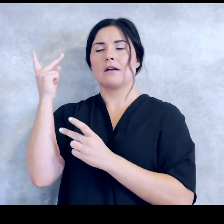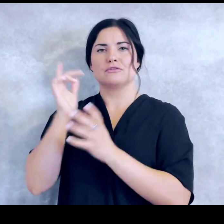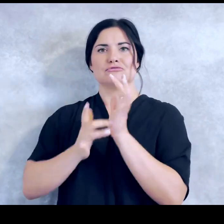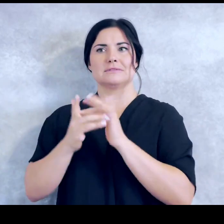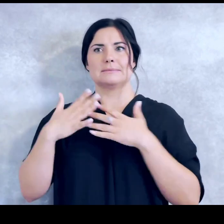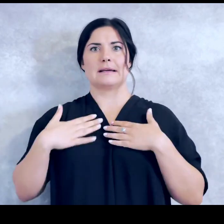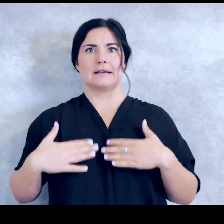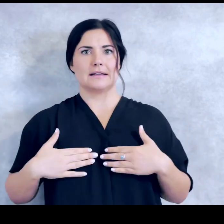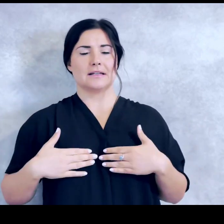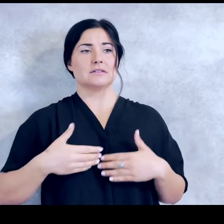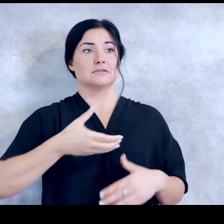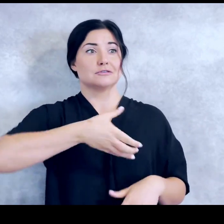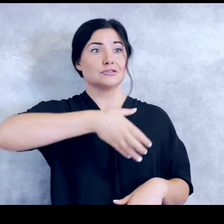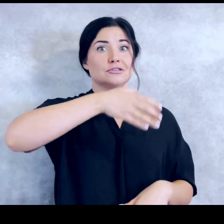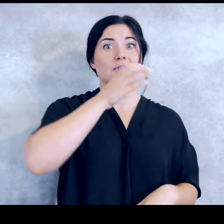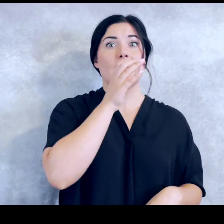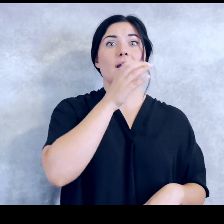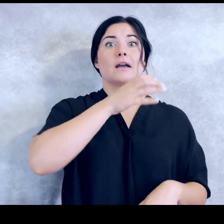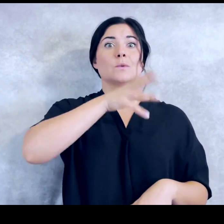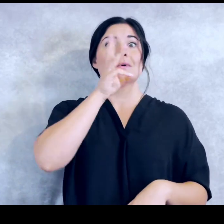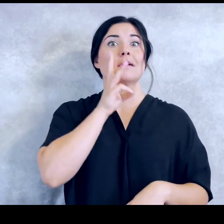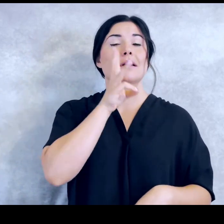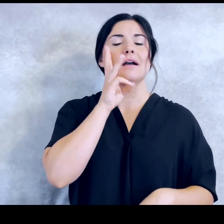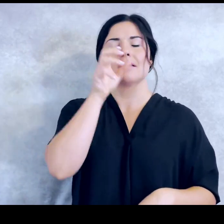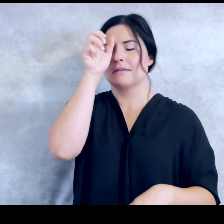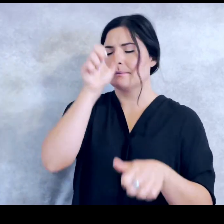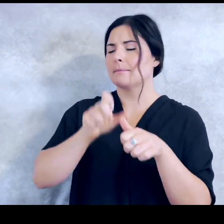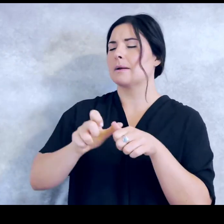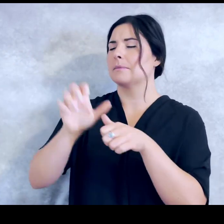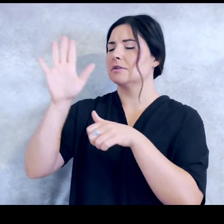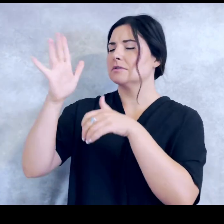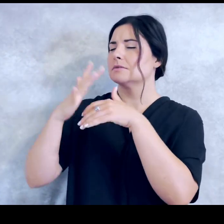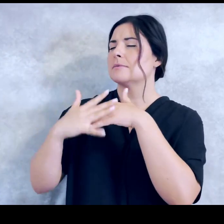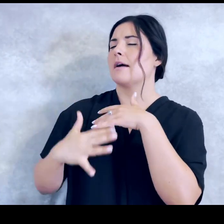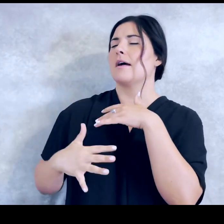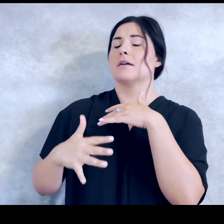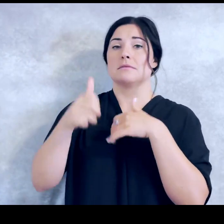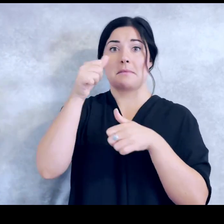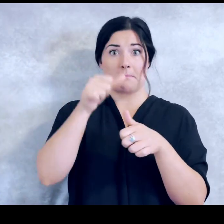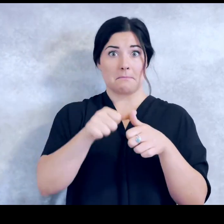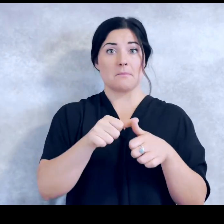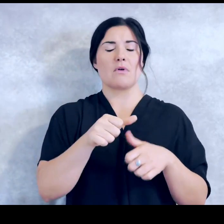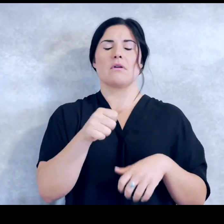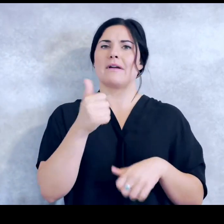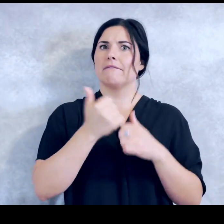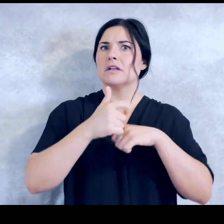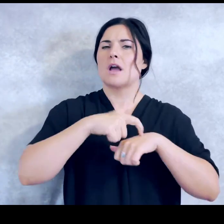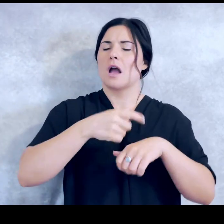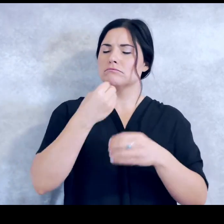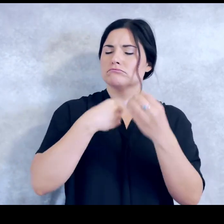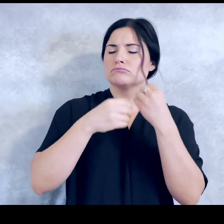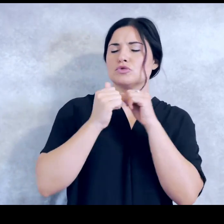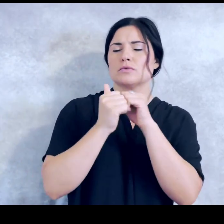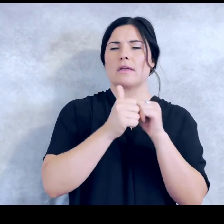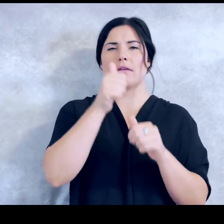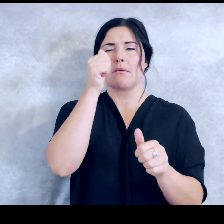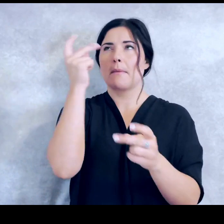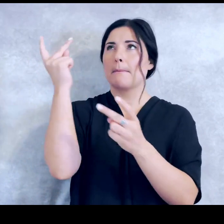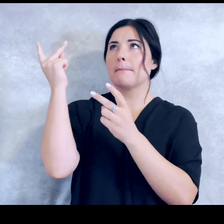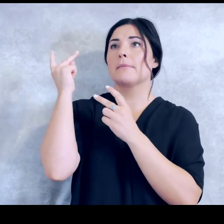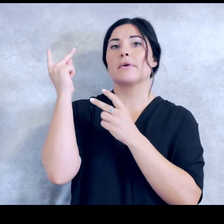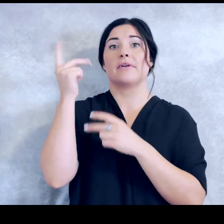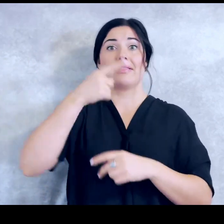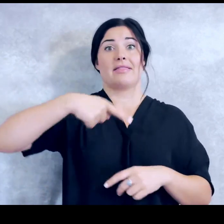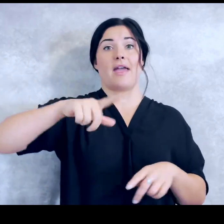remember the body of Christ. And every time they drank the juice, the fruit of the vine, they would remember the blood of Jesus. And then it says they devoted themselves